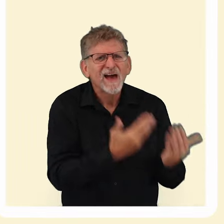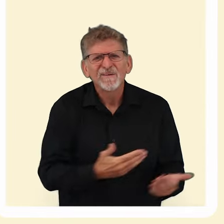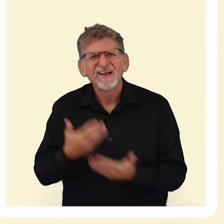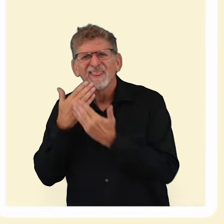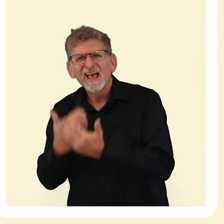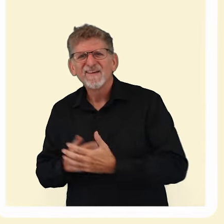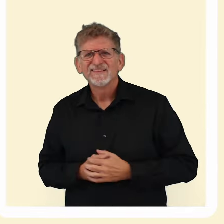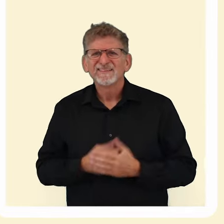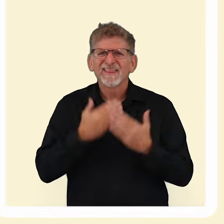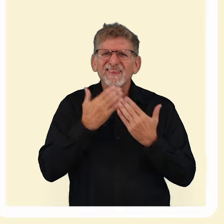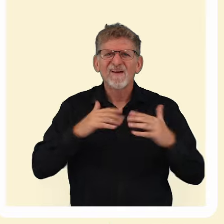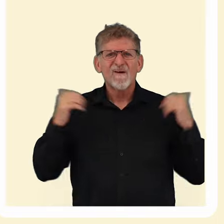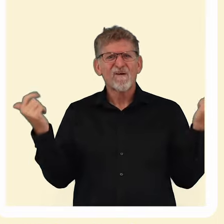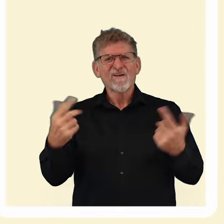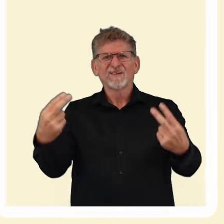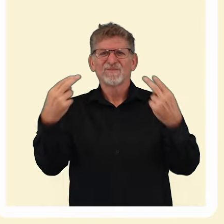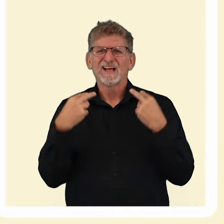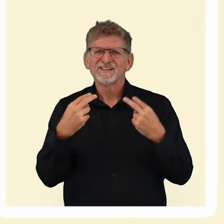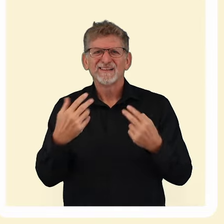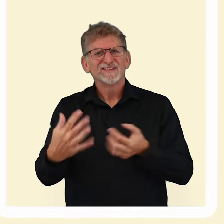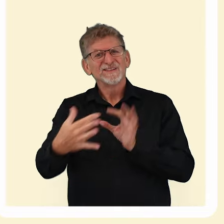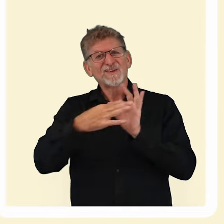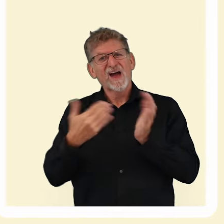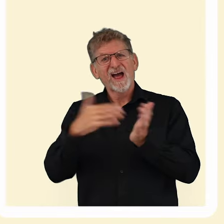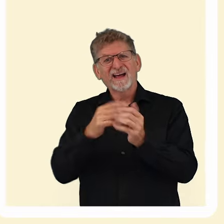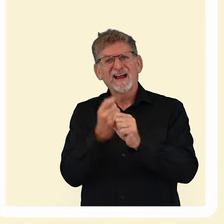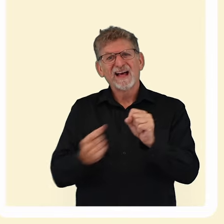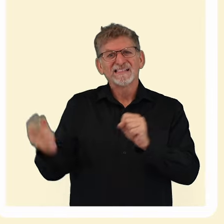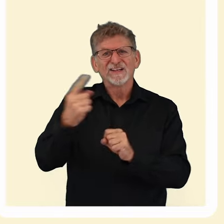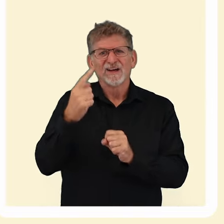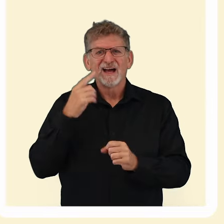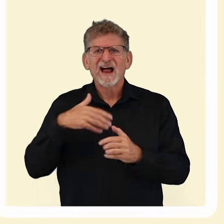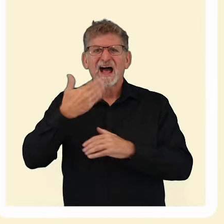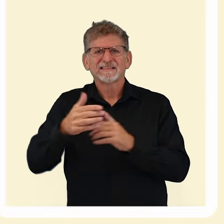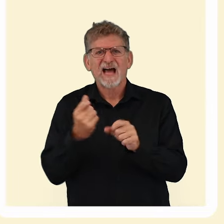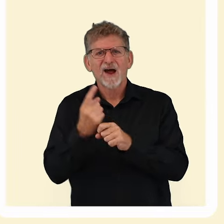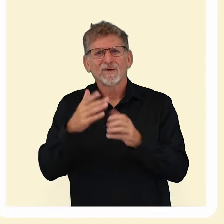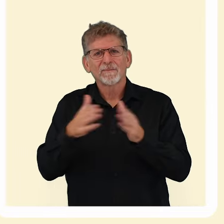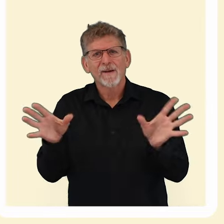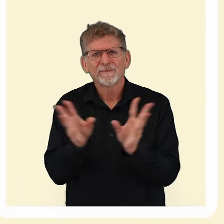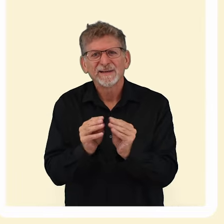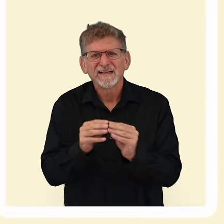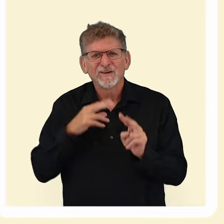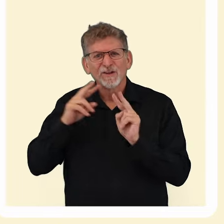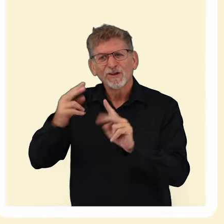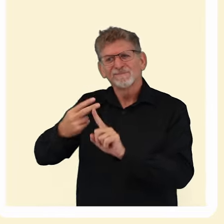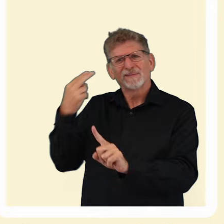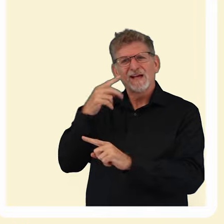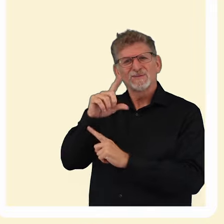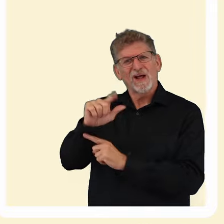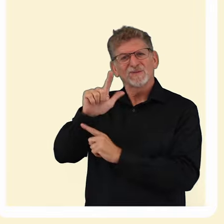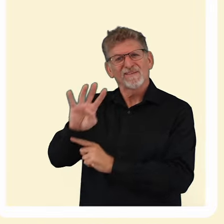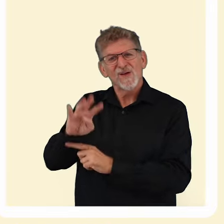listening. And join us again next year for our next annual public meeting when we look back at 2024. Take care, everyone.